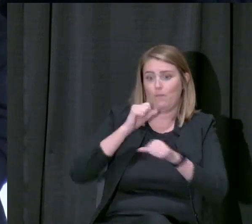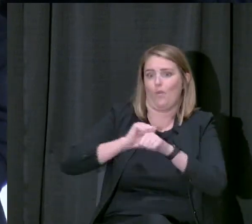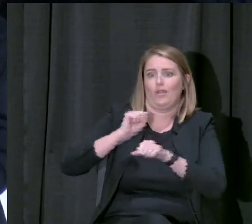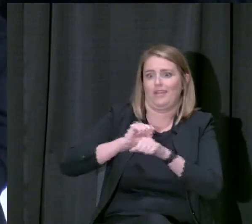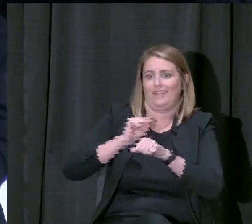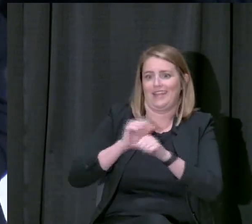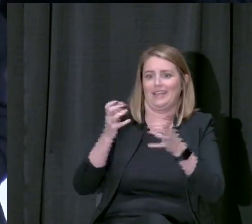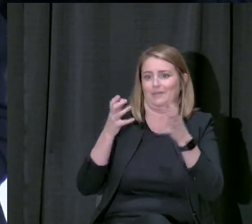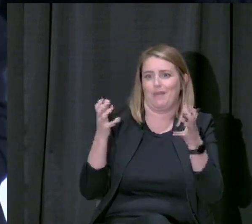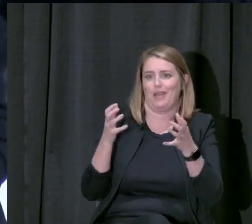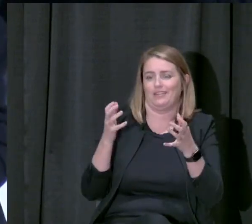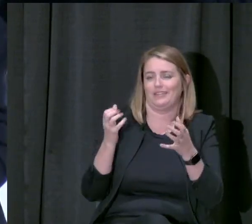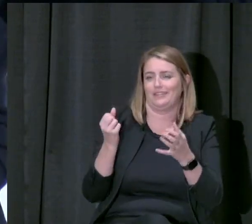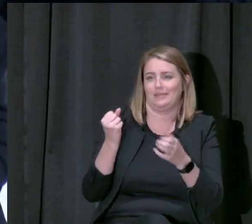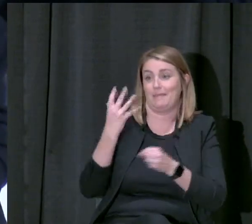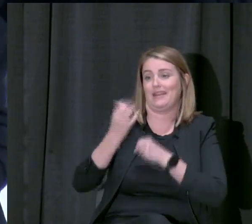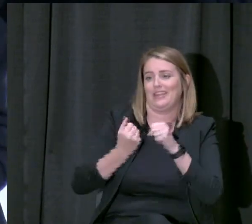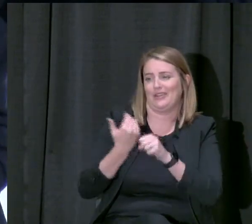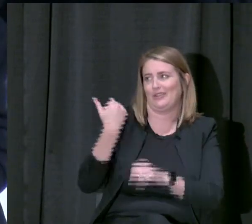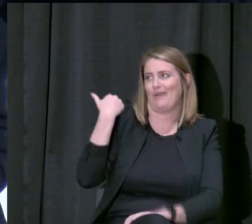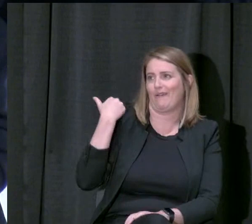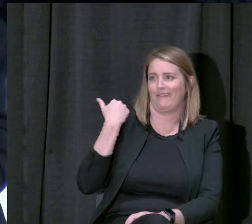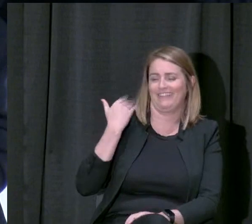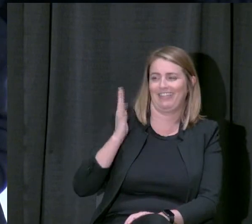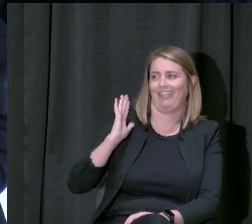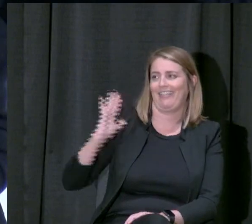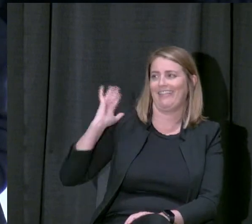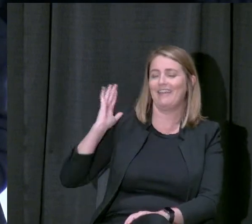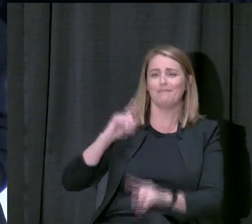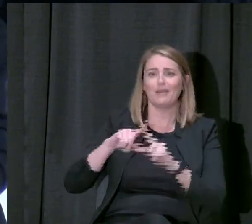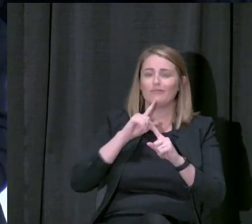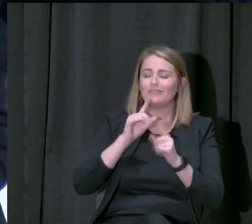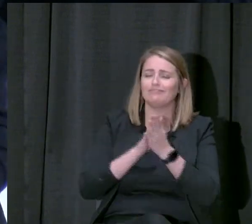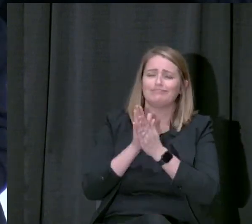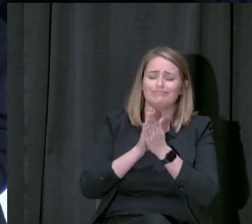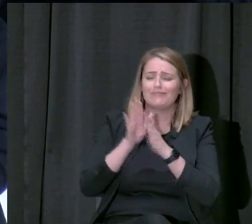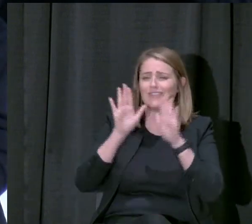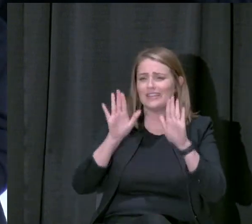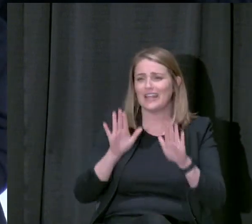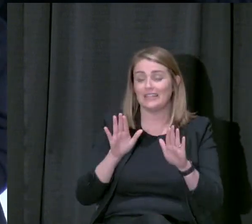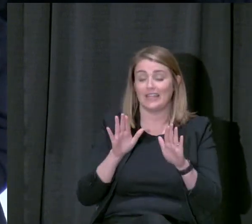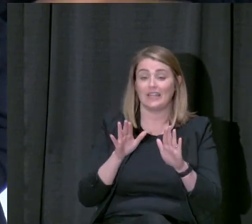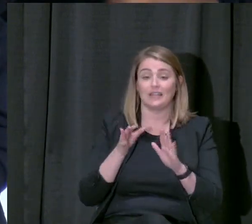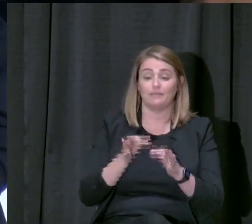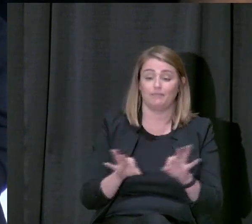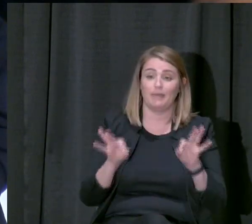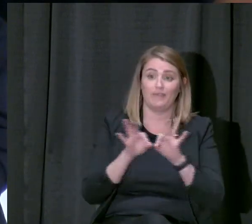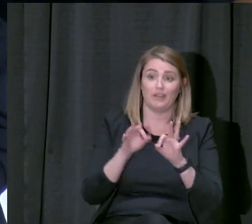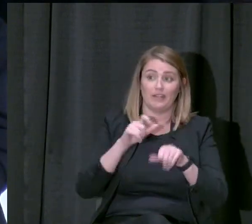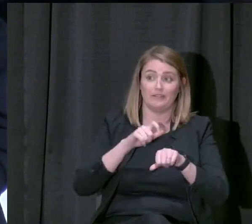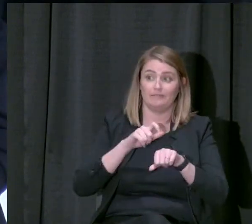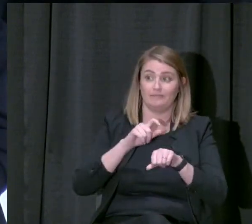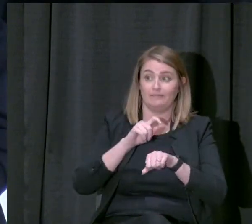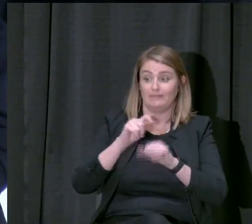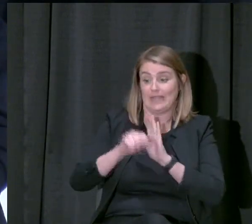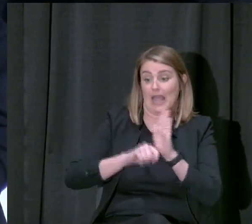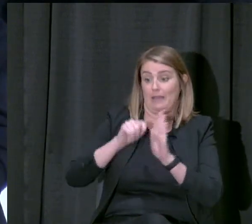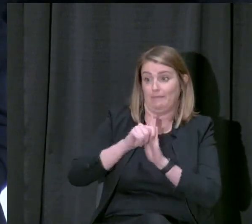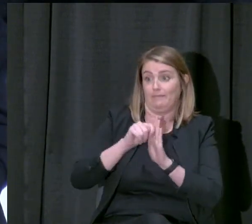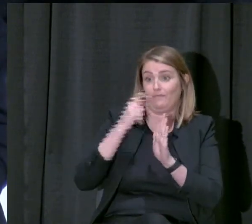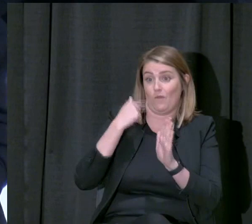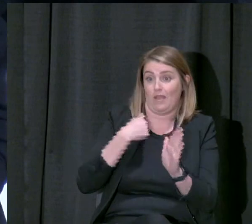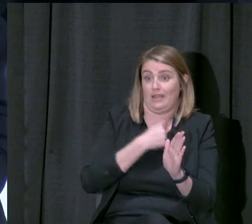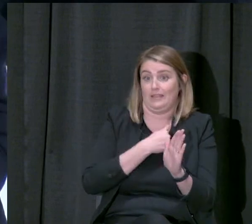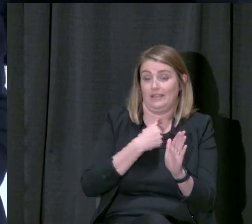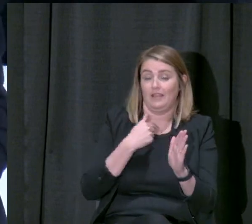did all those years ago. But it's been fantastic. And it was a pivotal time for us because we've had a